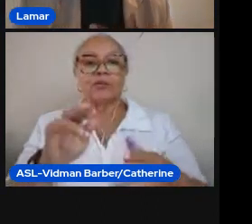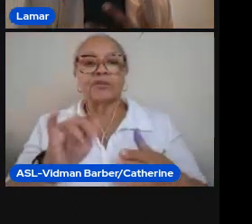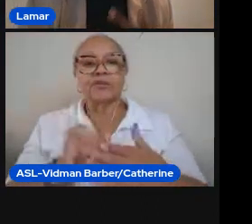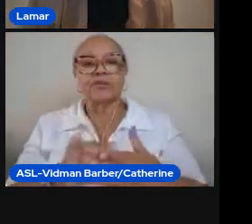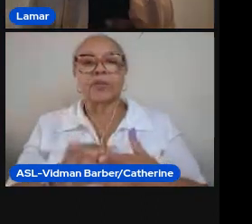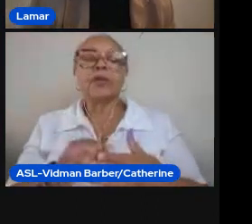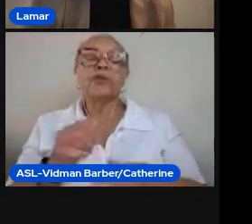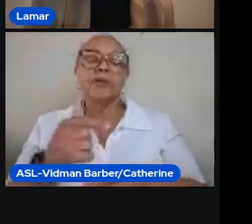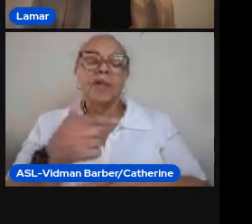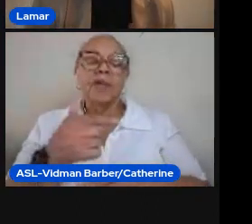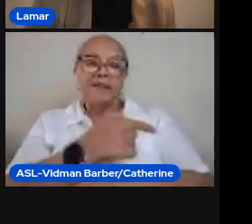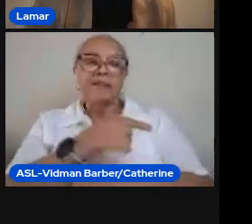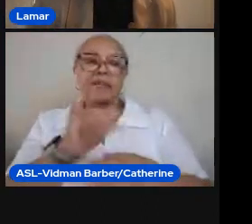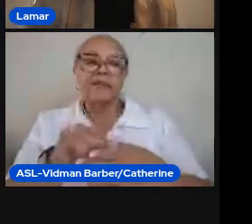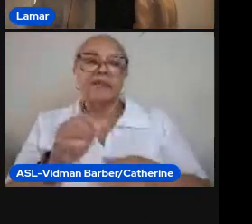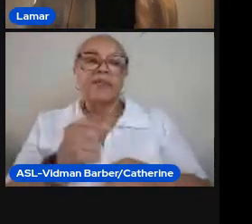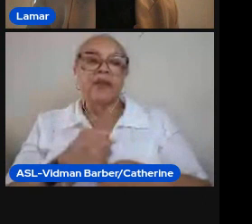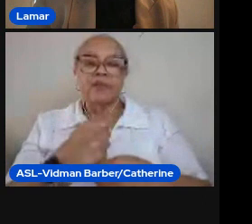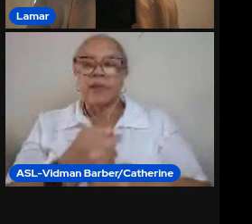vaccines that they are created.